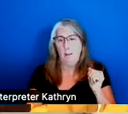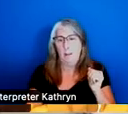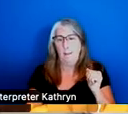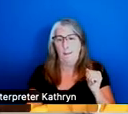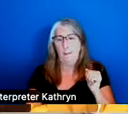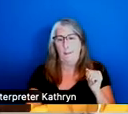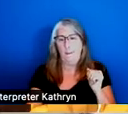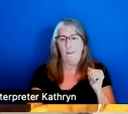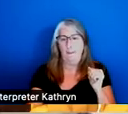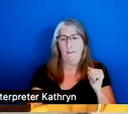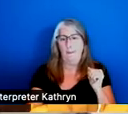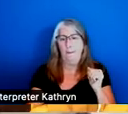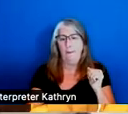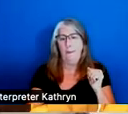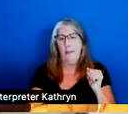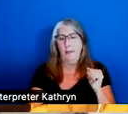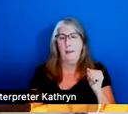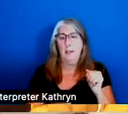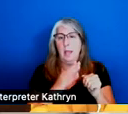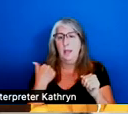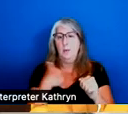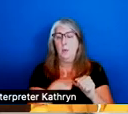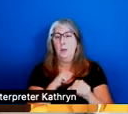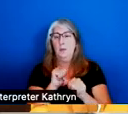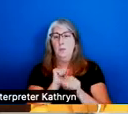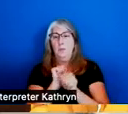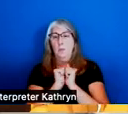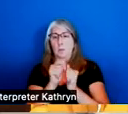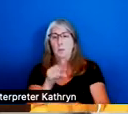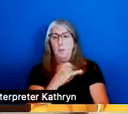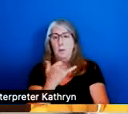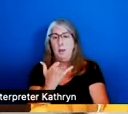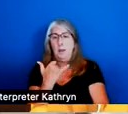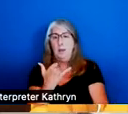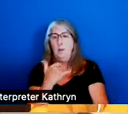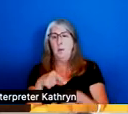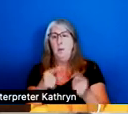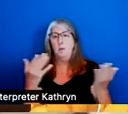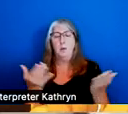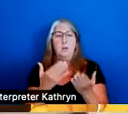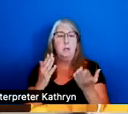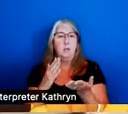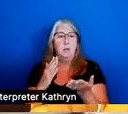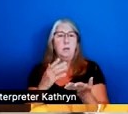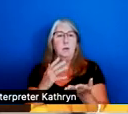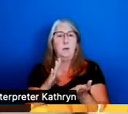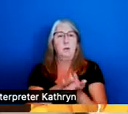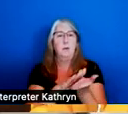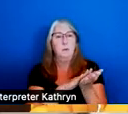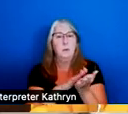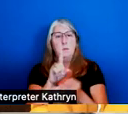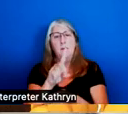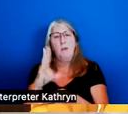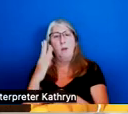And we stand with you now at this time when we are here commemorating Domestic Violence Awareness